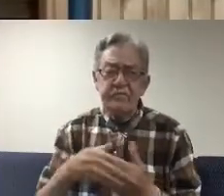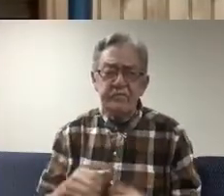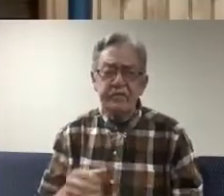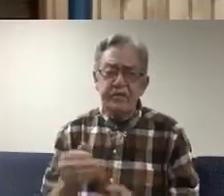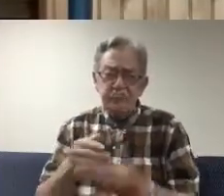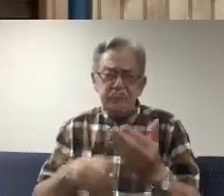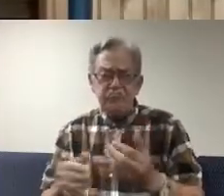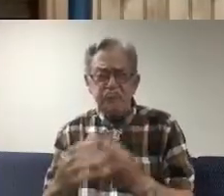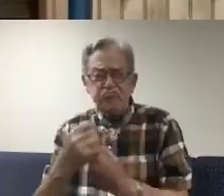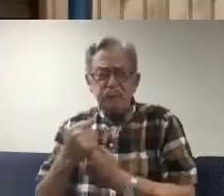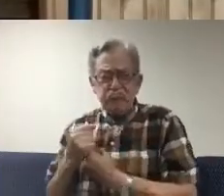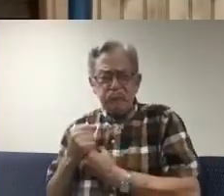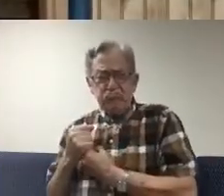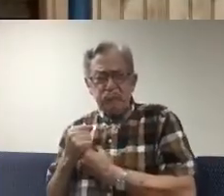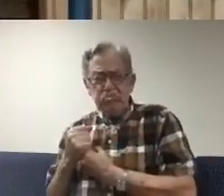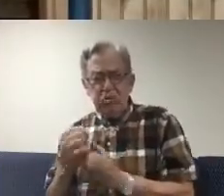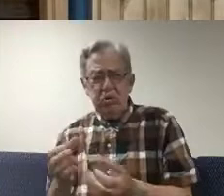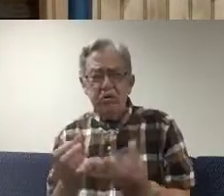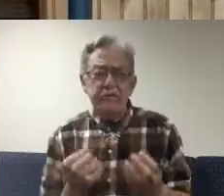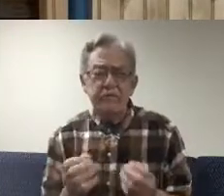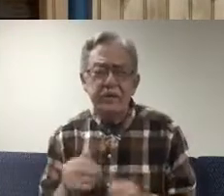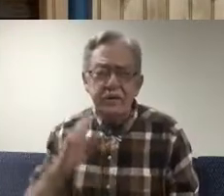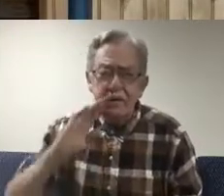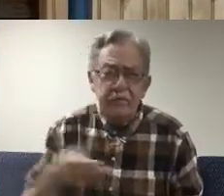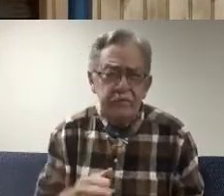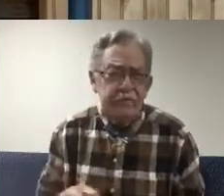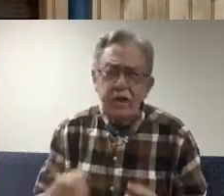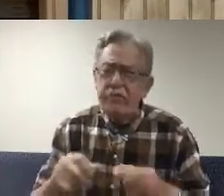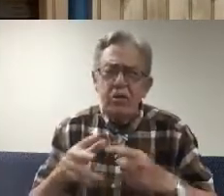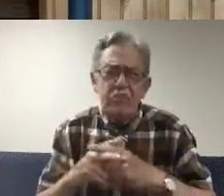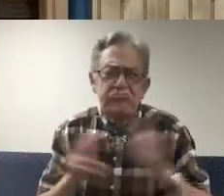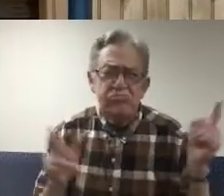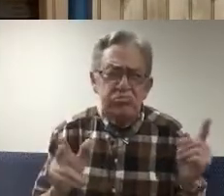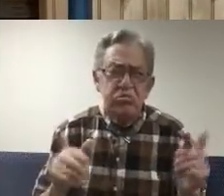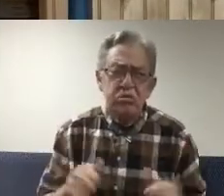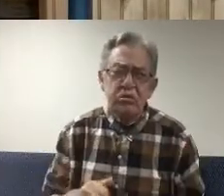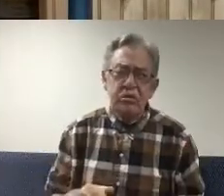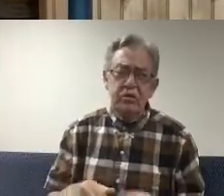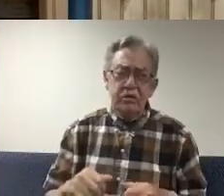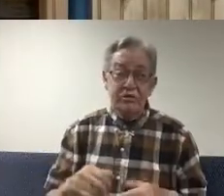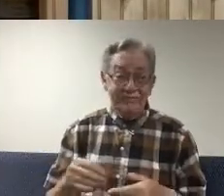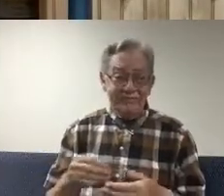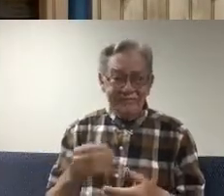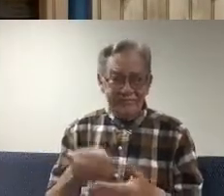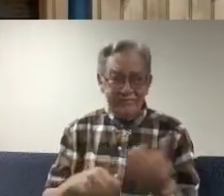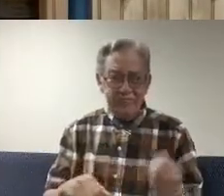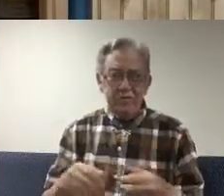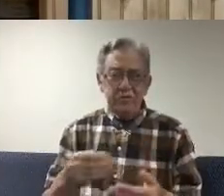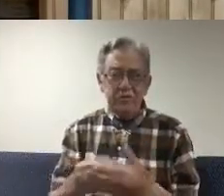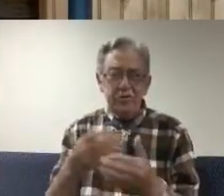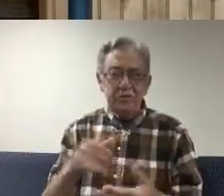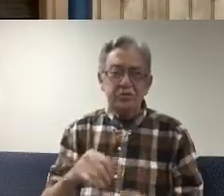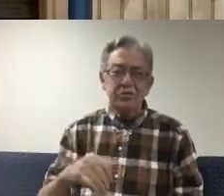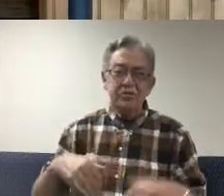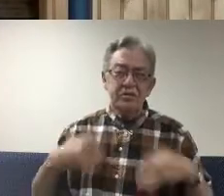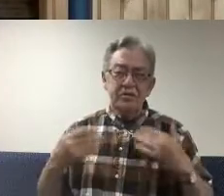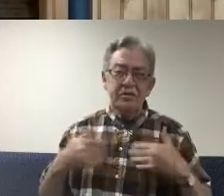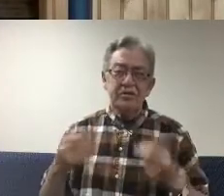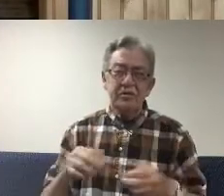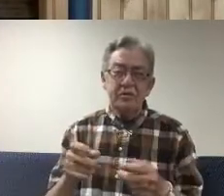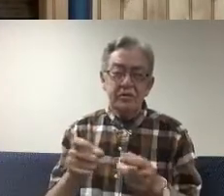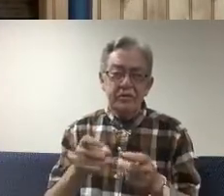again, you don't have to any further become a child of wrath. You no longer have to live by your